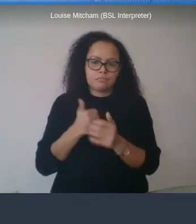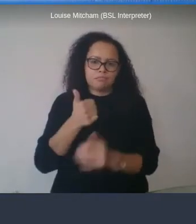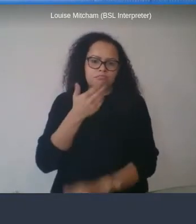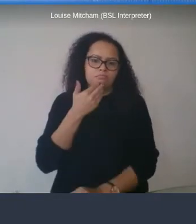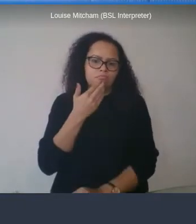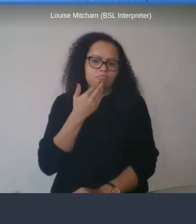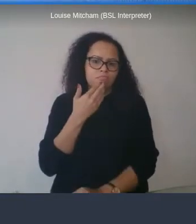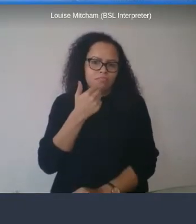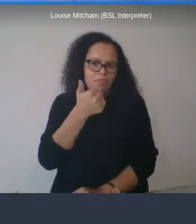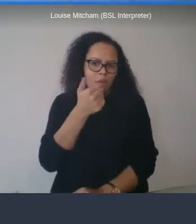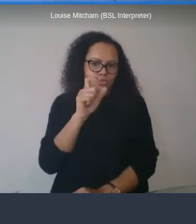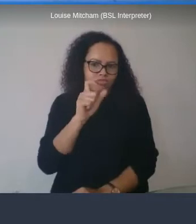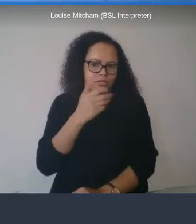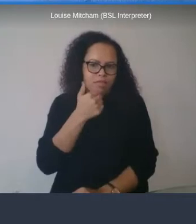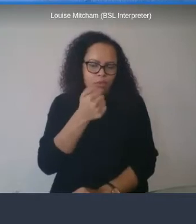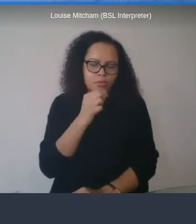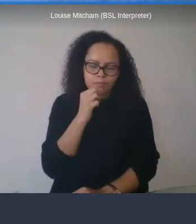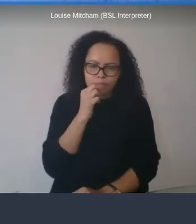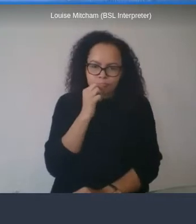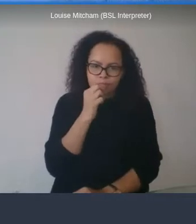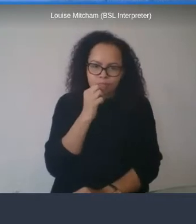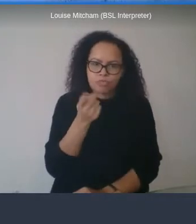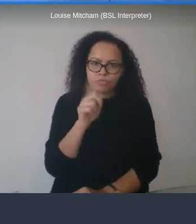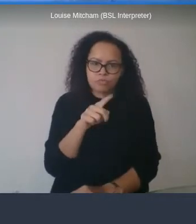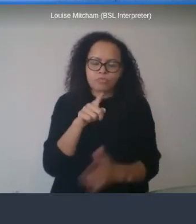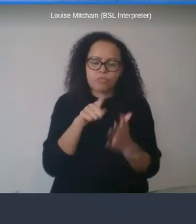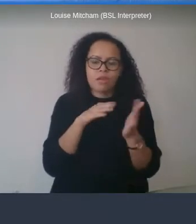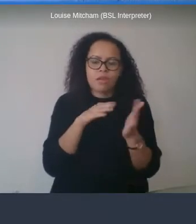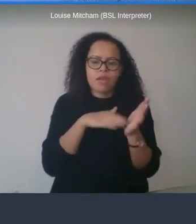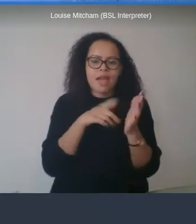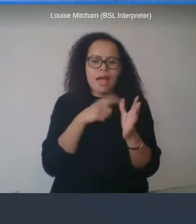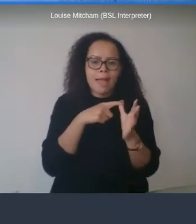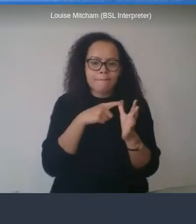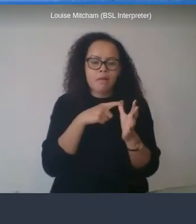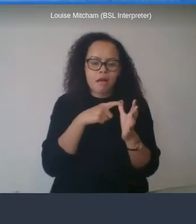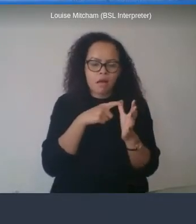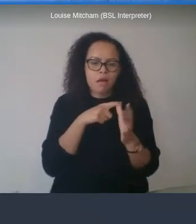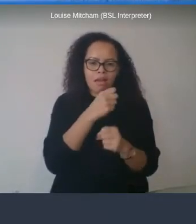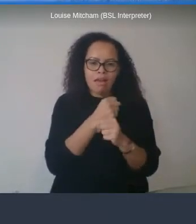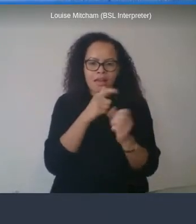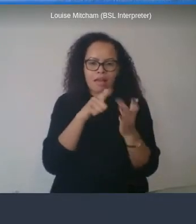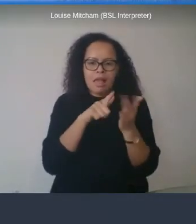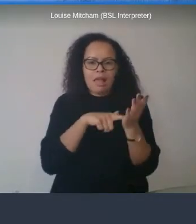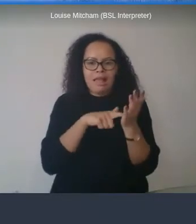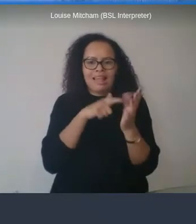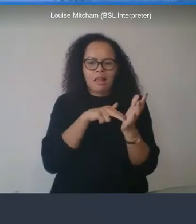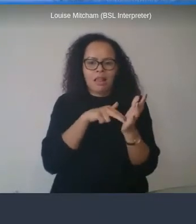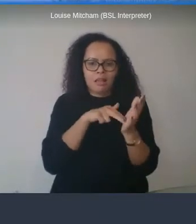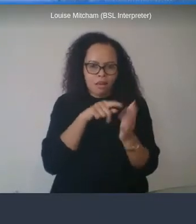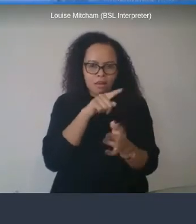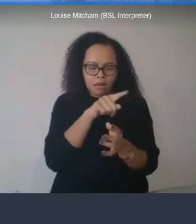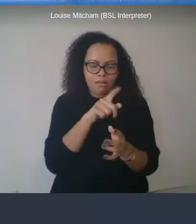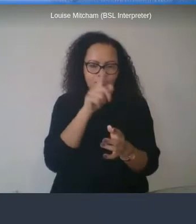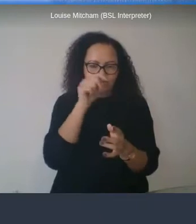Thank you. Emma Gillen, I'm gonna lean in on sort of some of the conversations that we were having